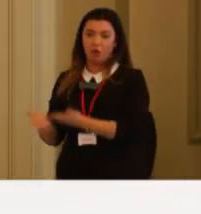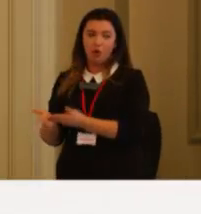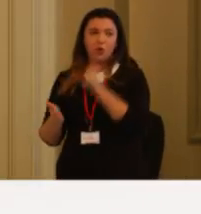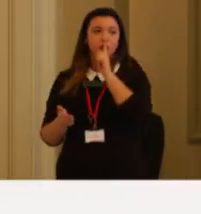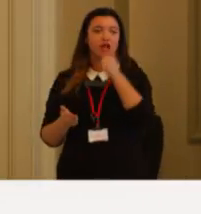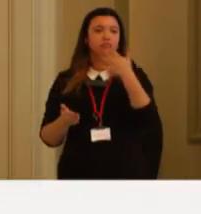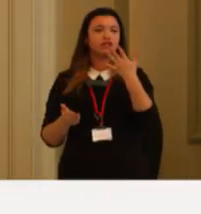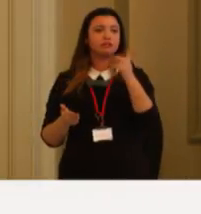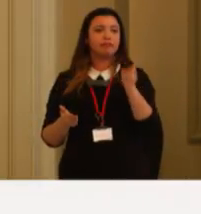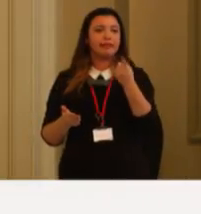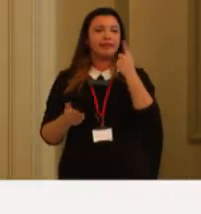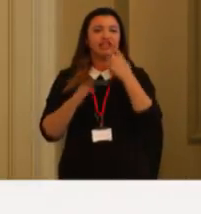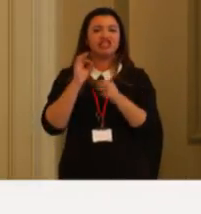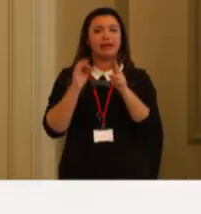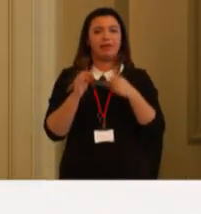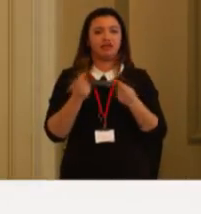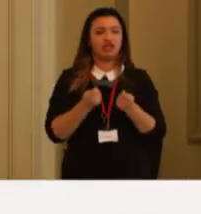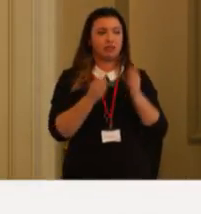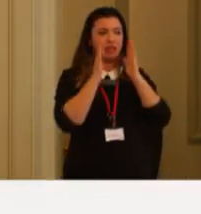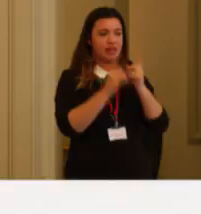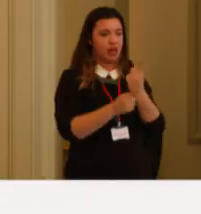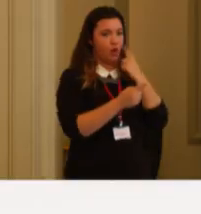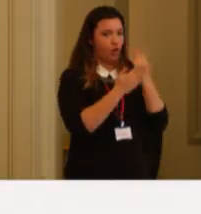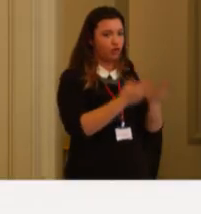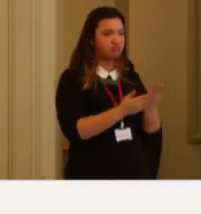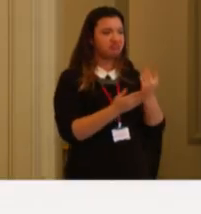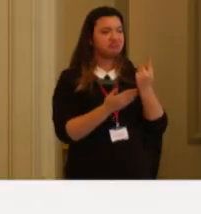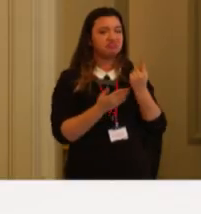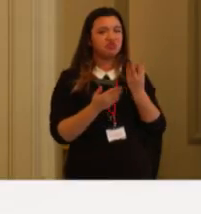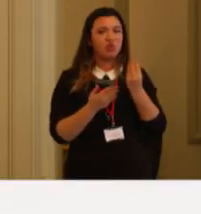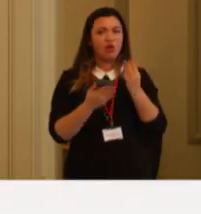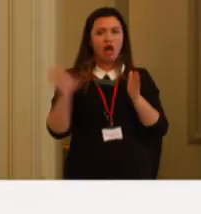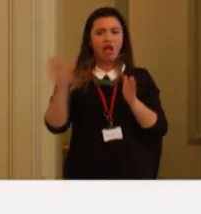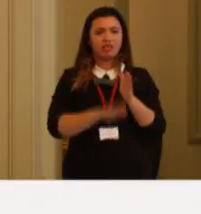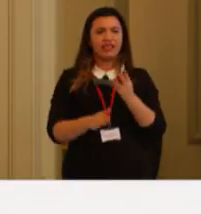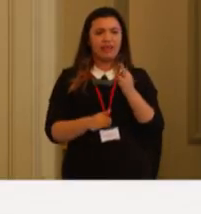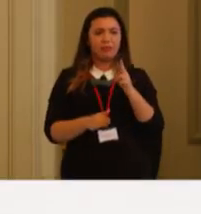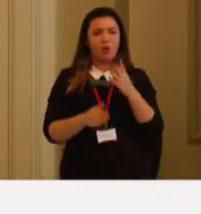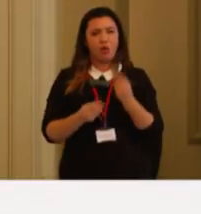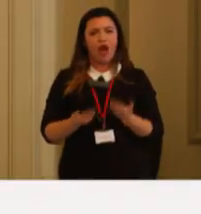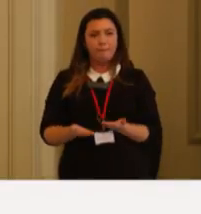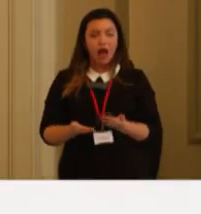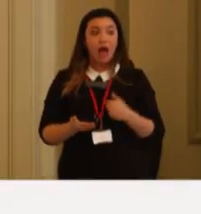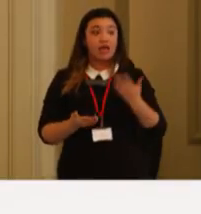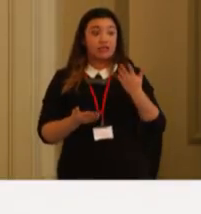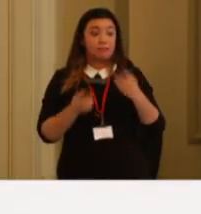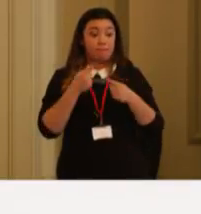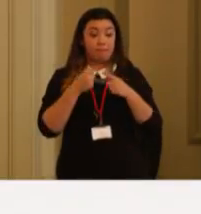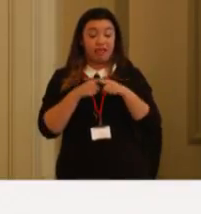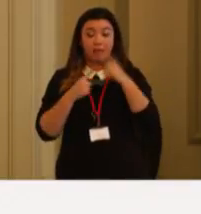even 1%, that would actually make up 165,000 people. In other words, it may seem to